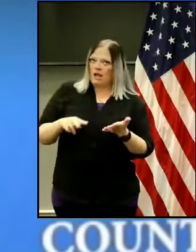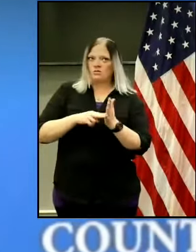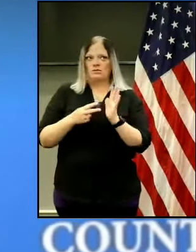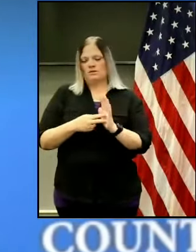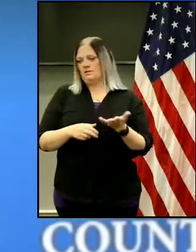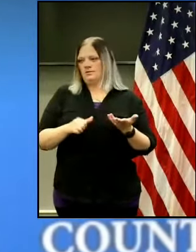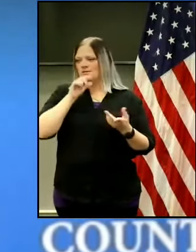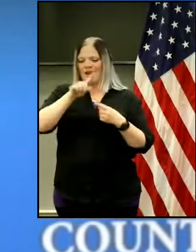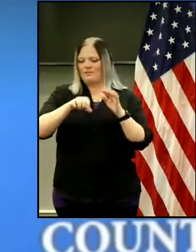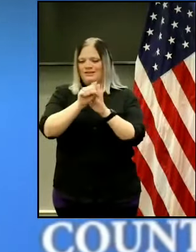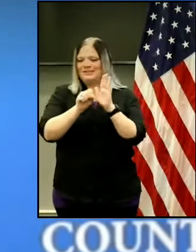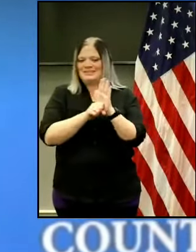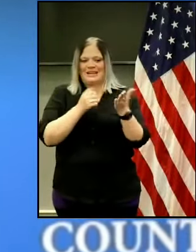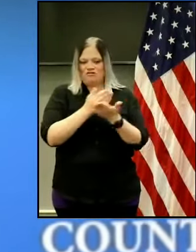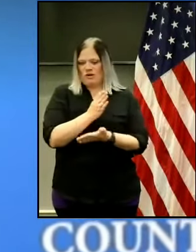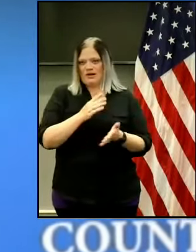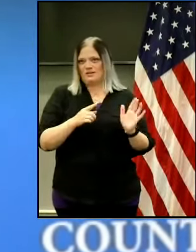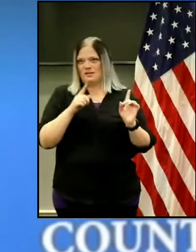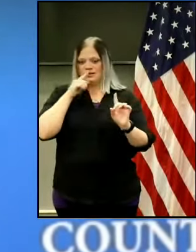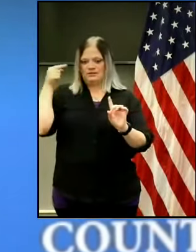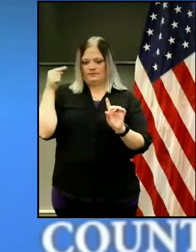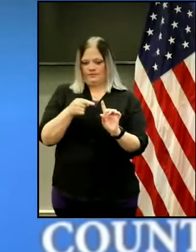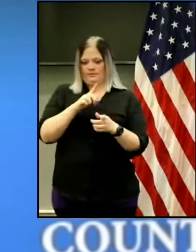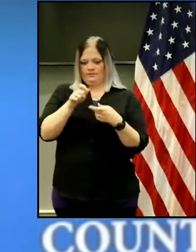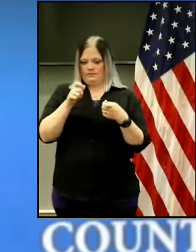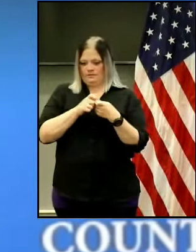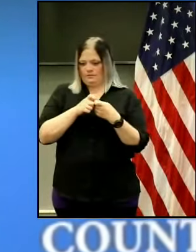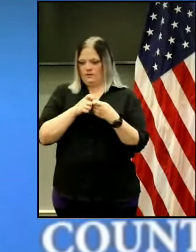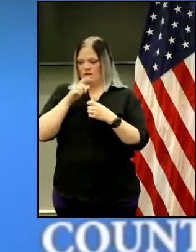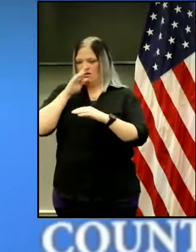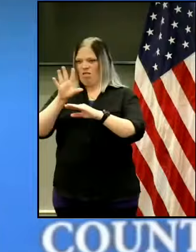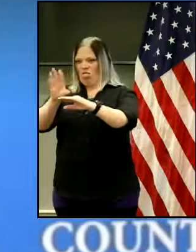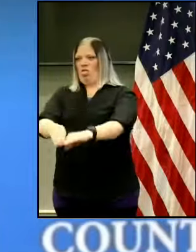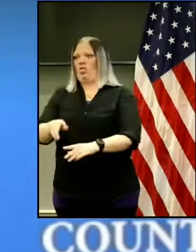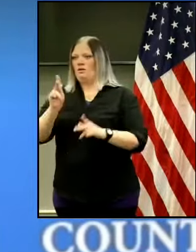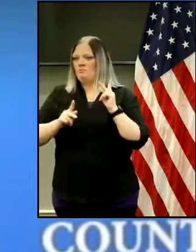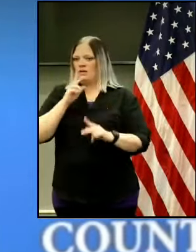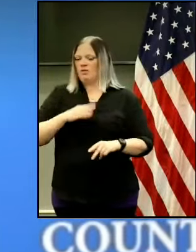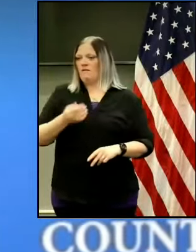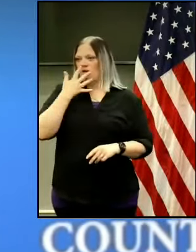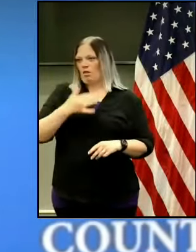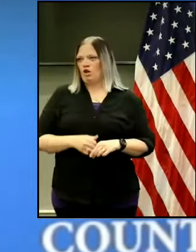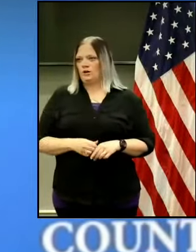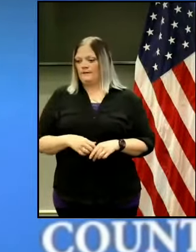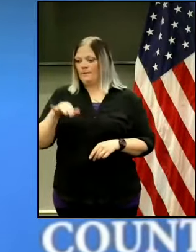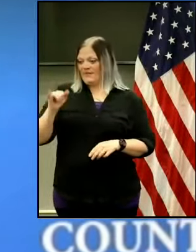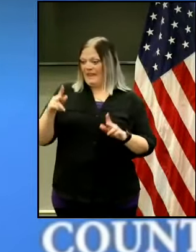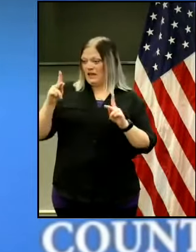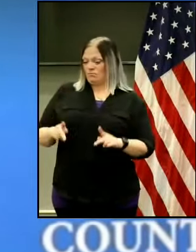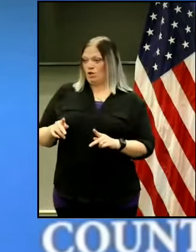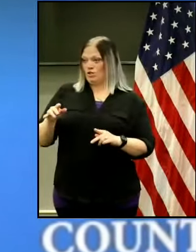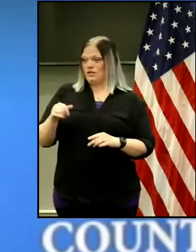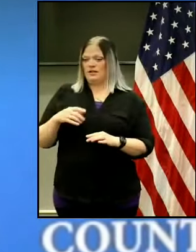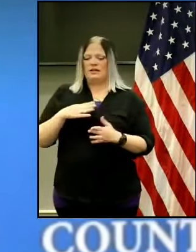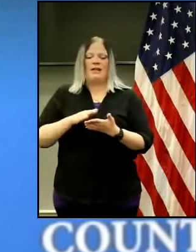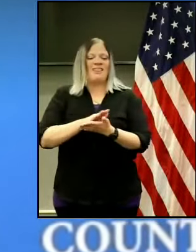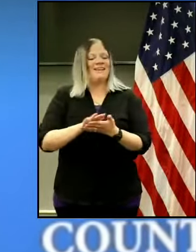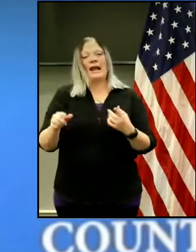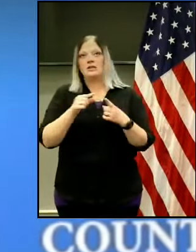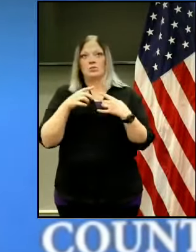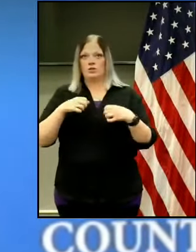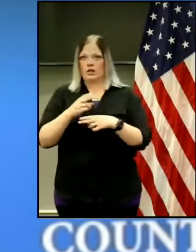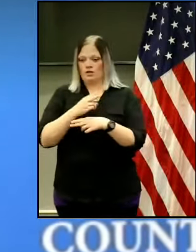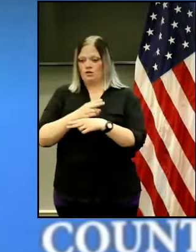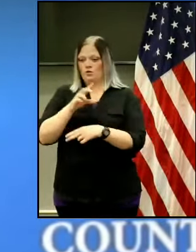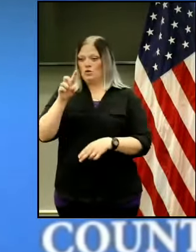It's not about states' rights. It is solely about subjugation of people of color. That person, and the kindest words I could use,